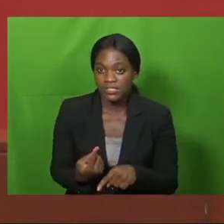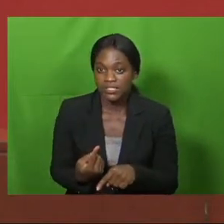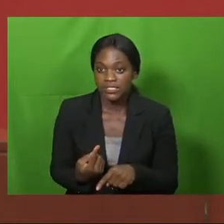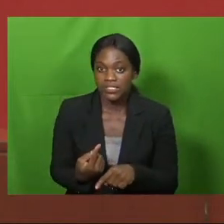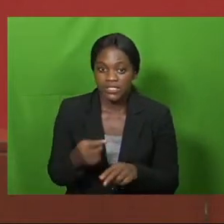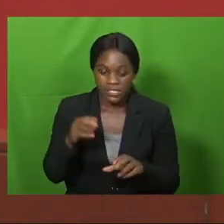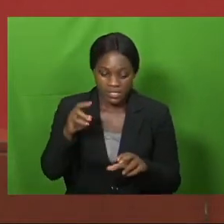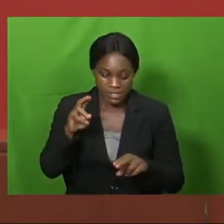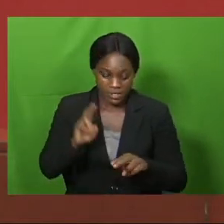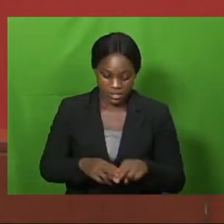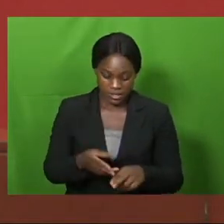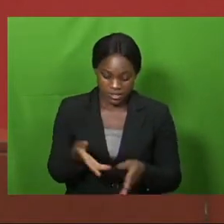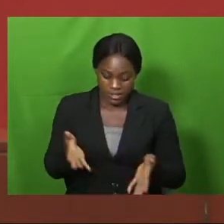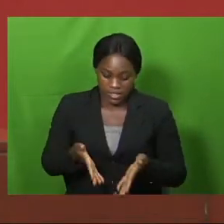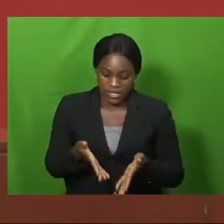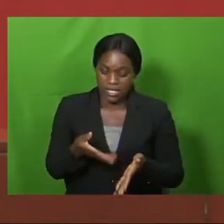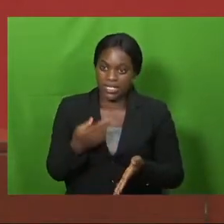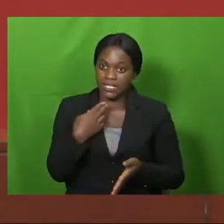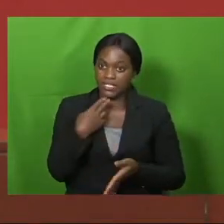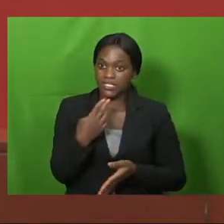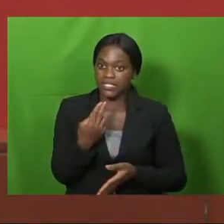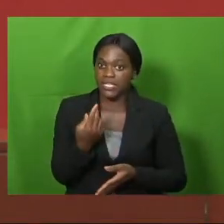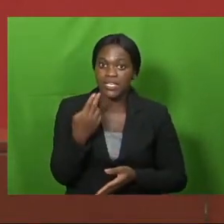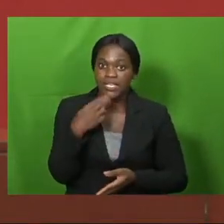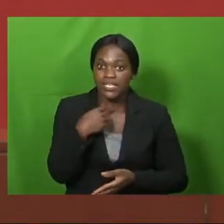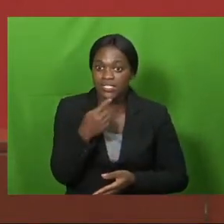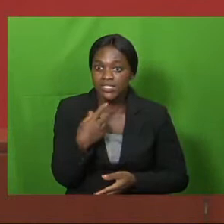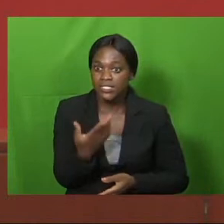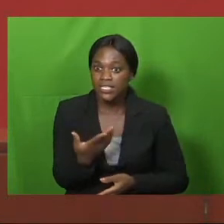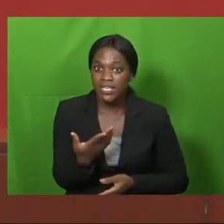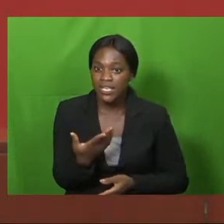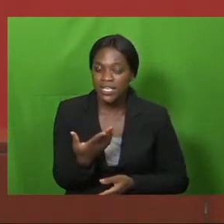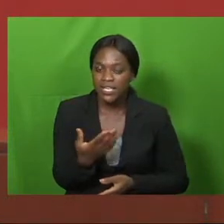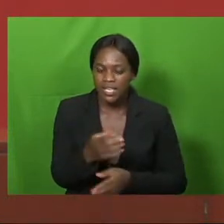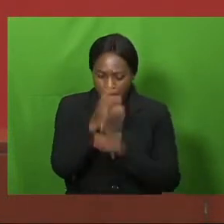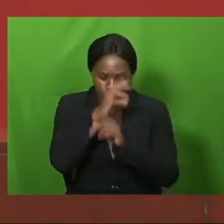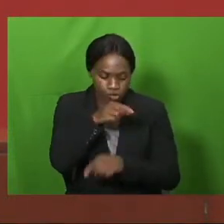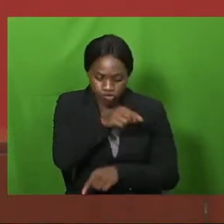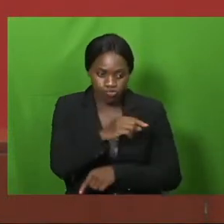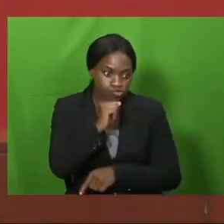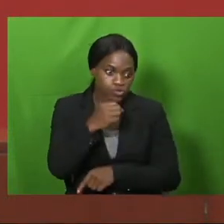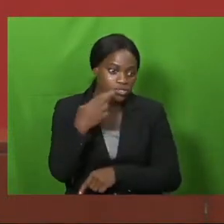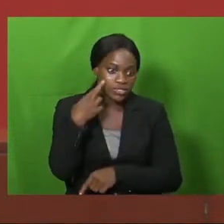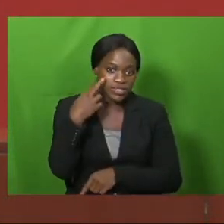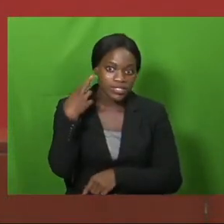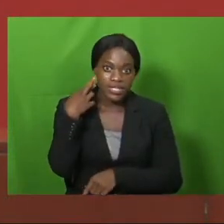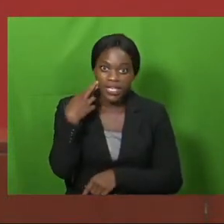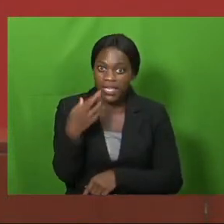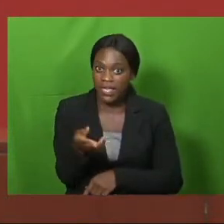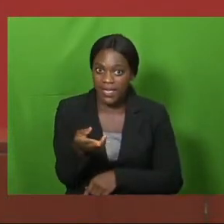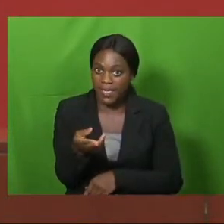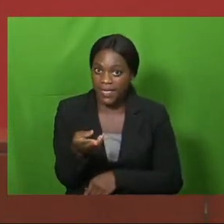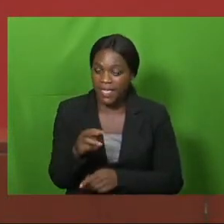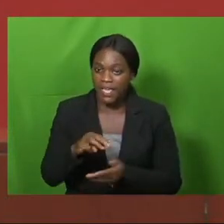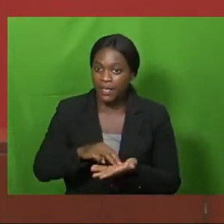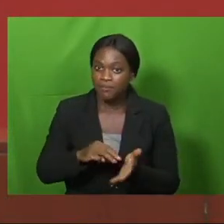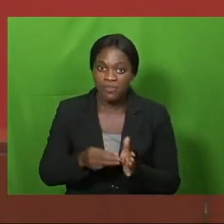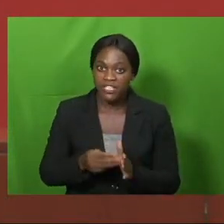sit here and say Honorable Kujetu Abrakwa didn't see her, and therefore